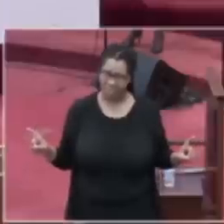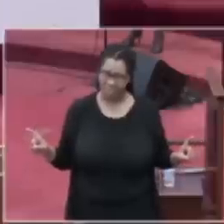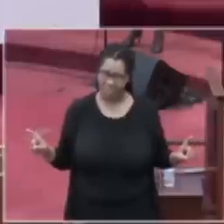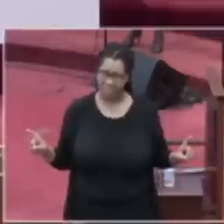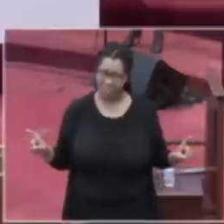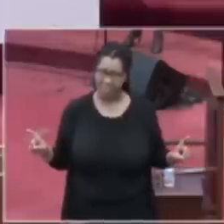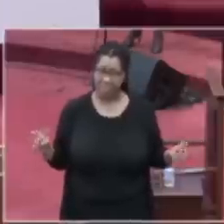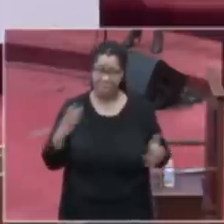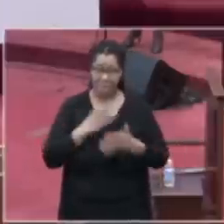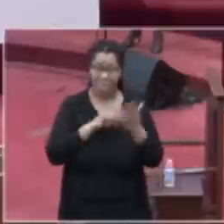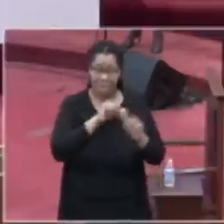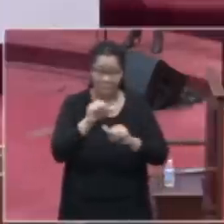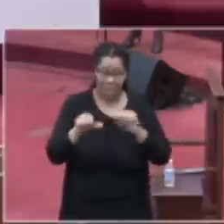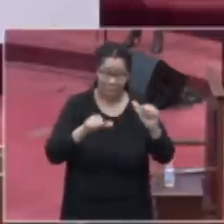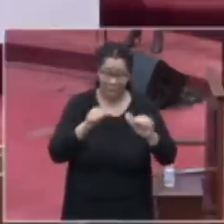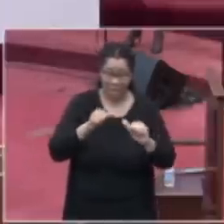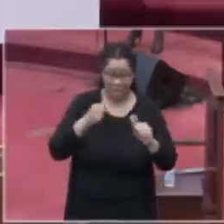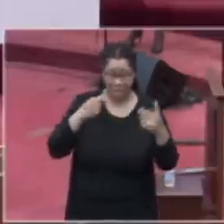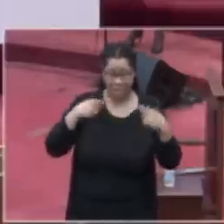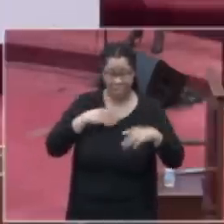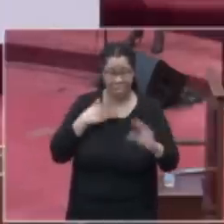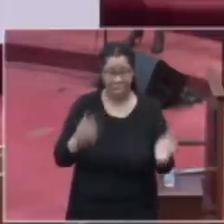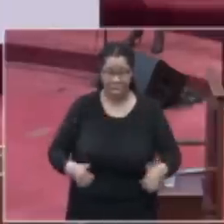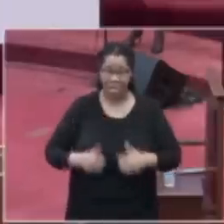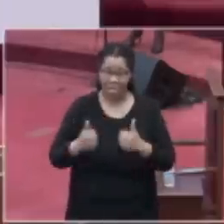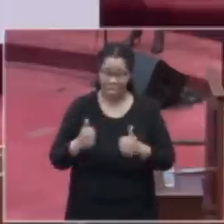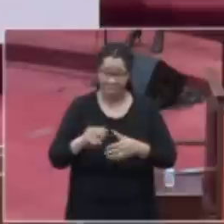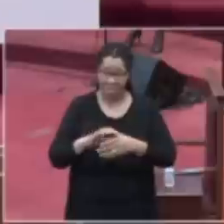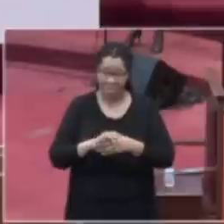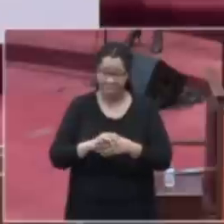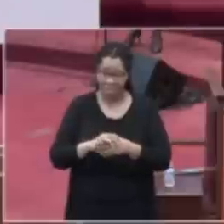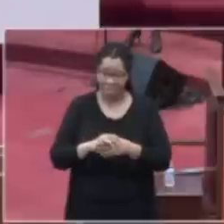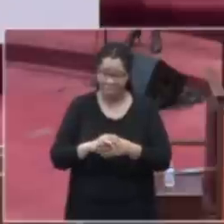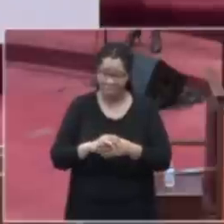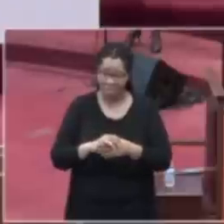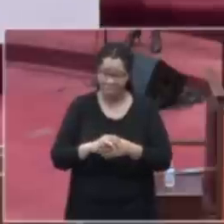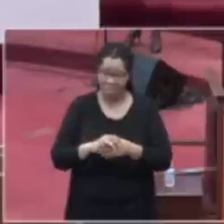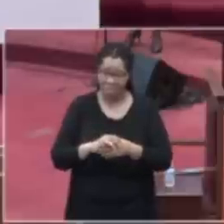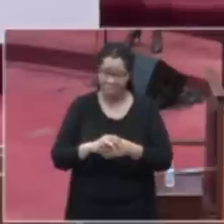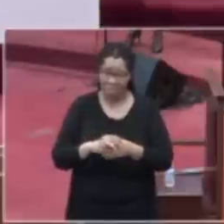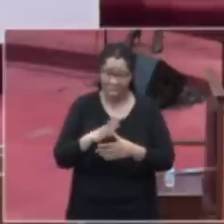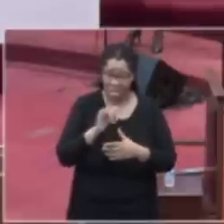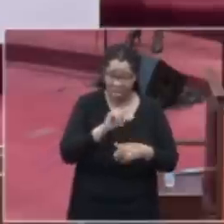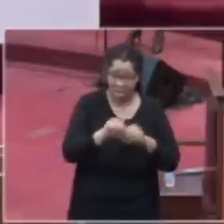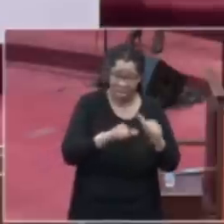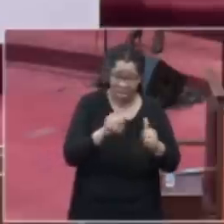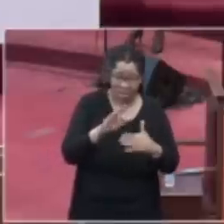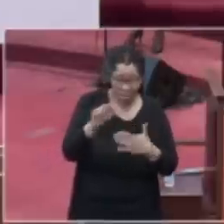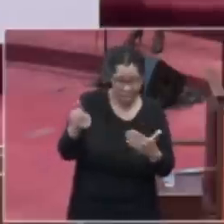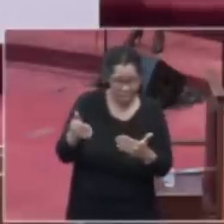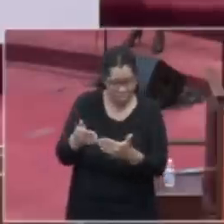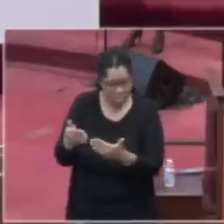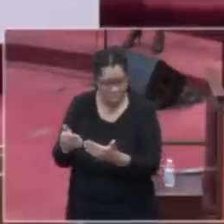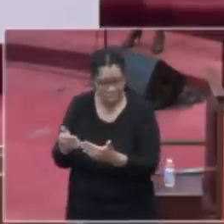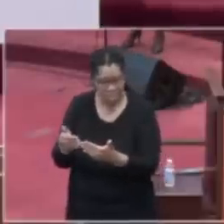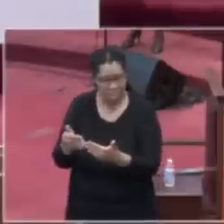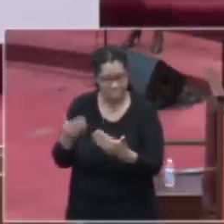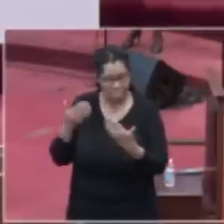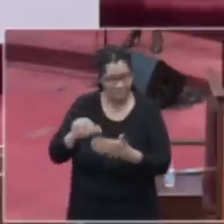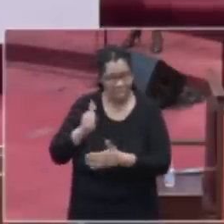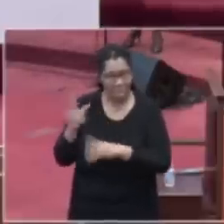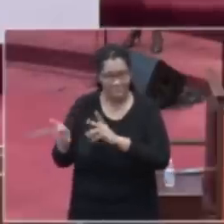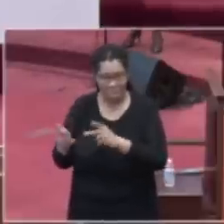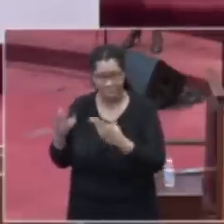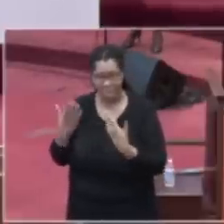about relationships I've had over the years and how that relationship introduced me to people who have become